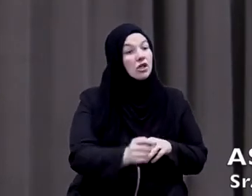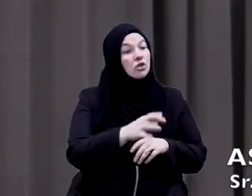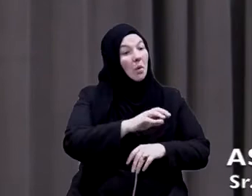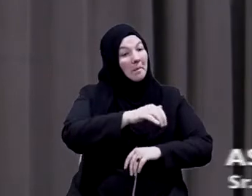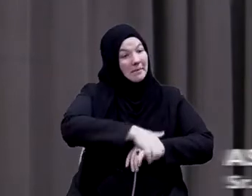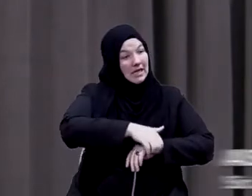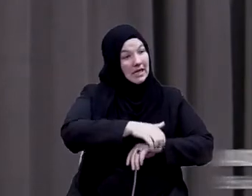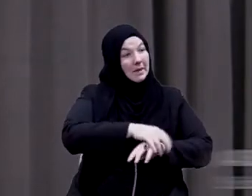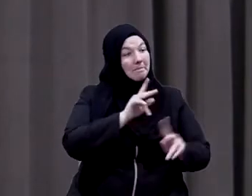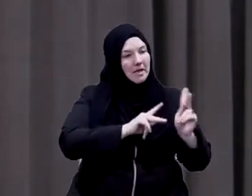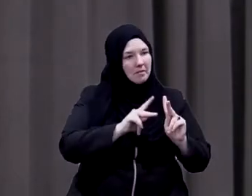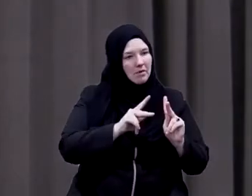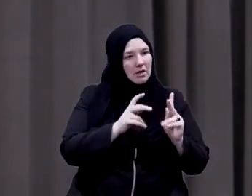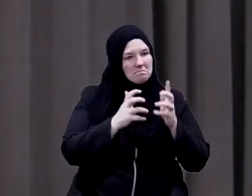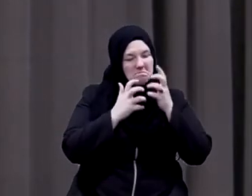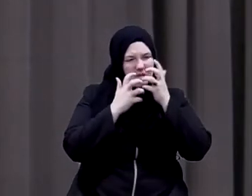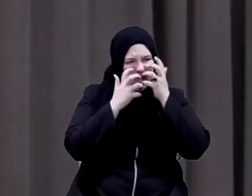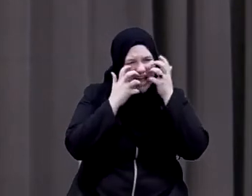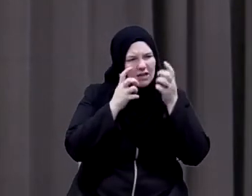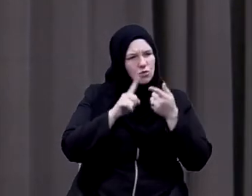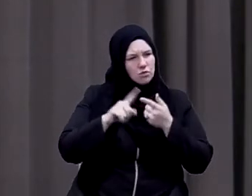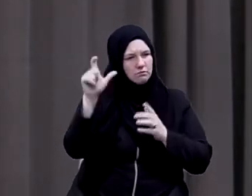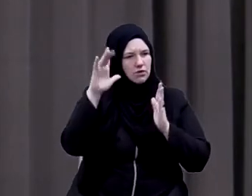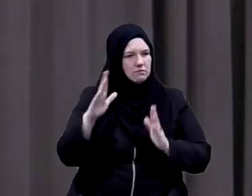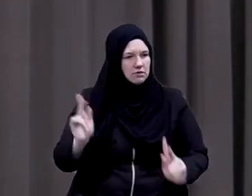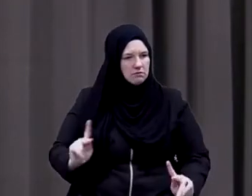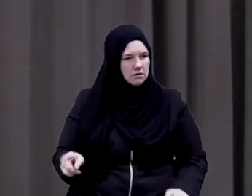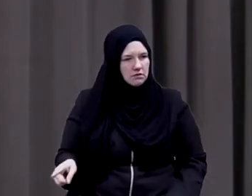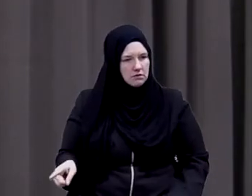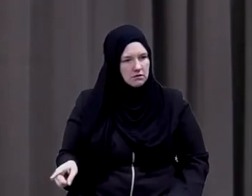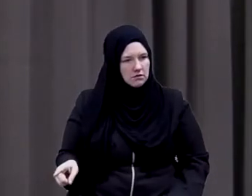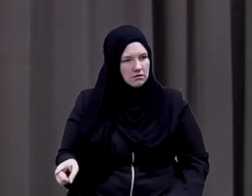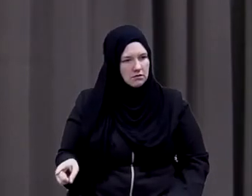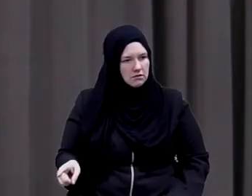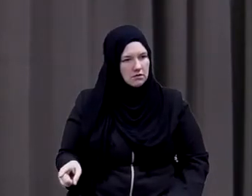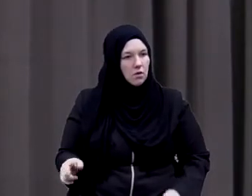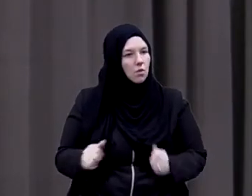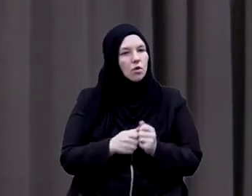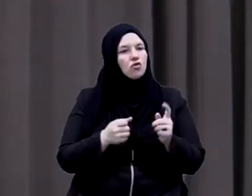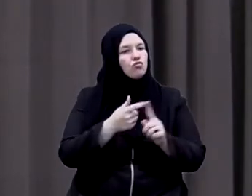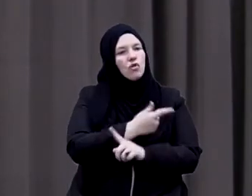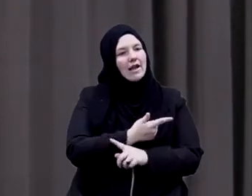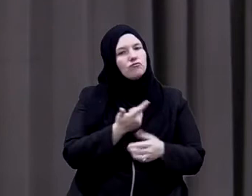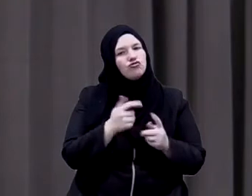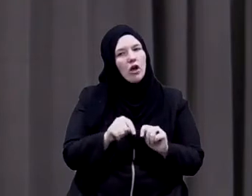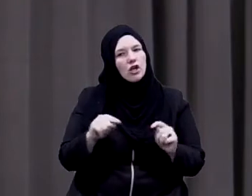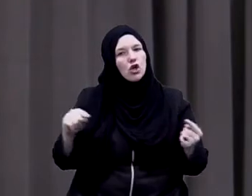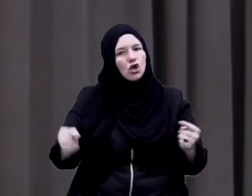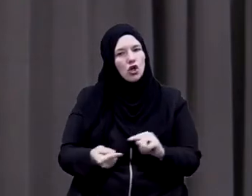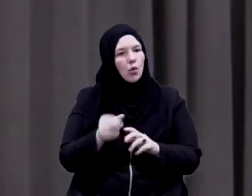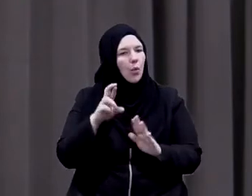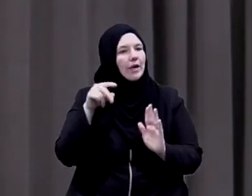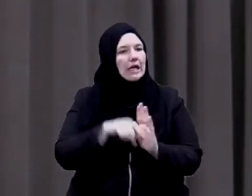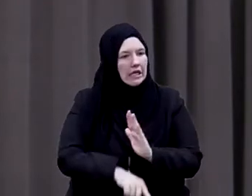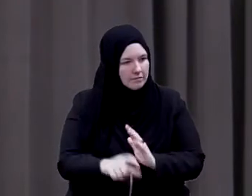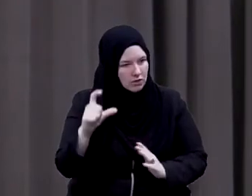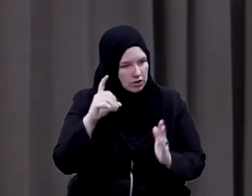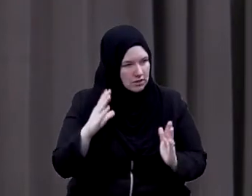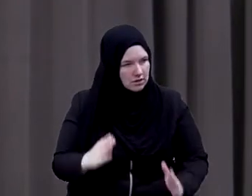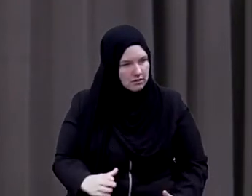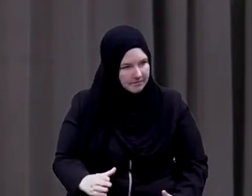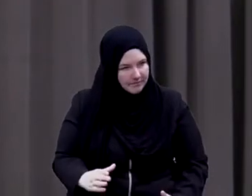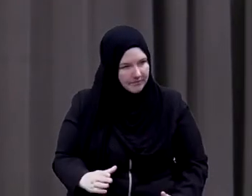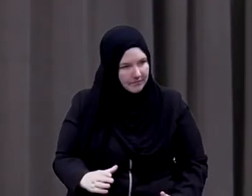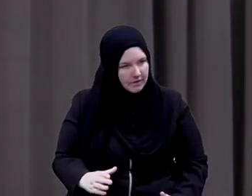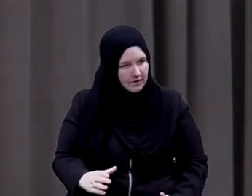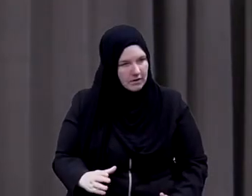on us, the masses of Muslims, with random acts of violence just